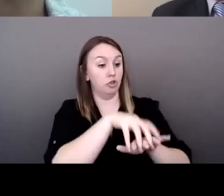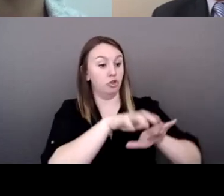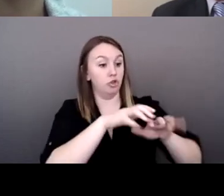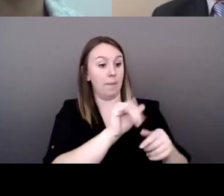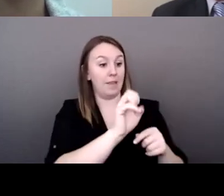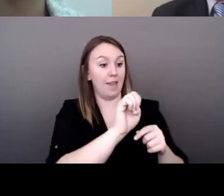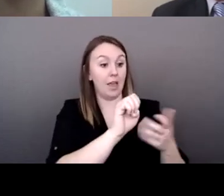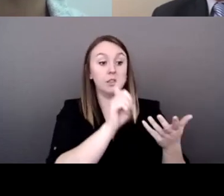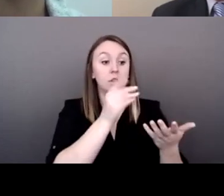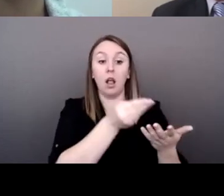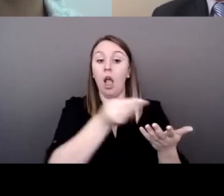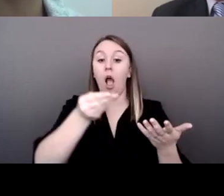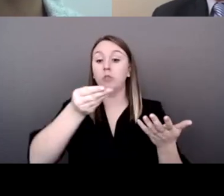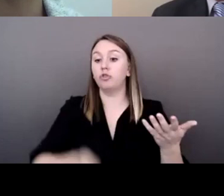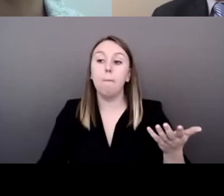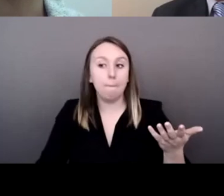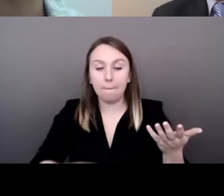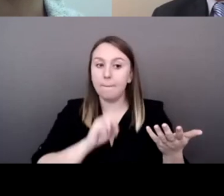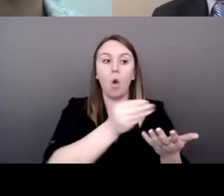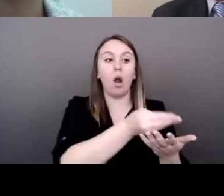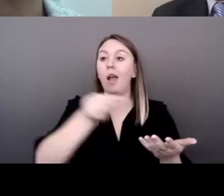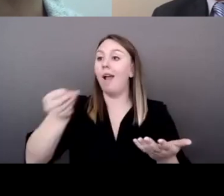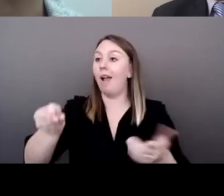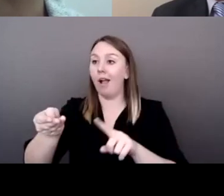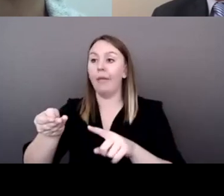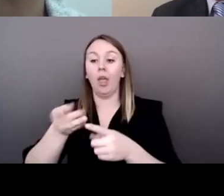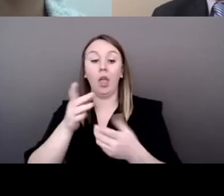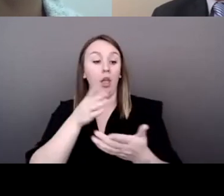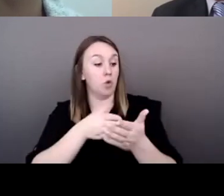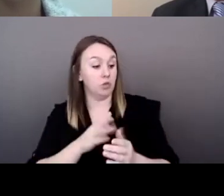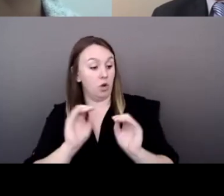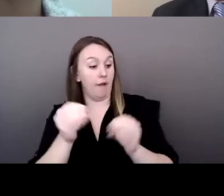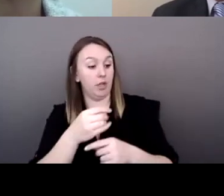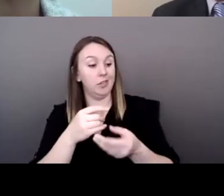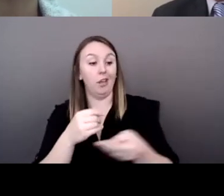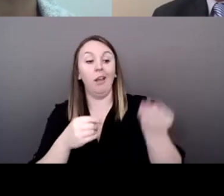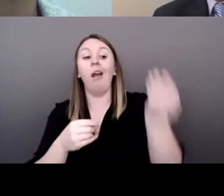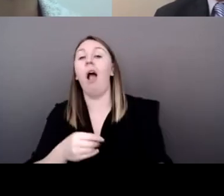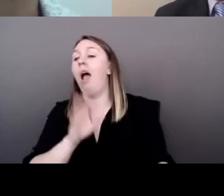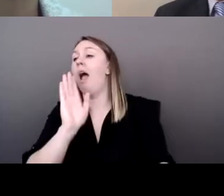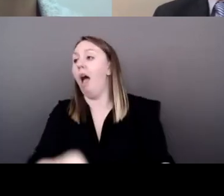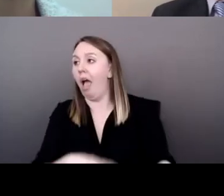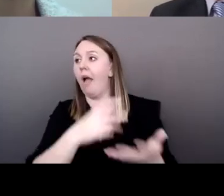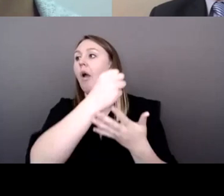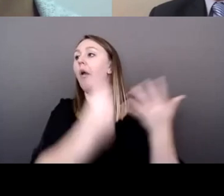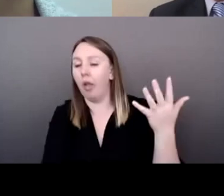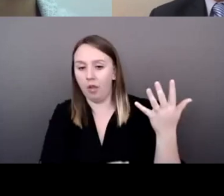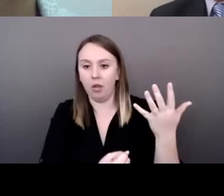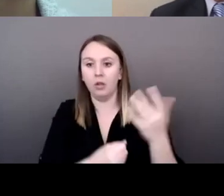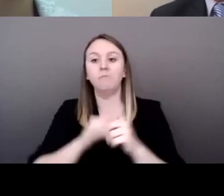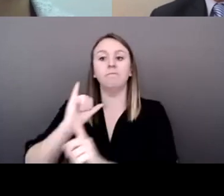in translation or because they are just merely getting left on somebody's desk at the prosecutor's office. That is a facet of accountability for an elected